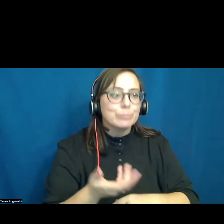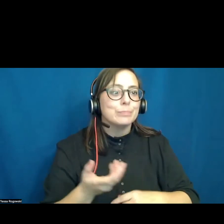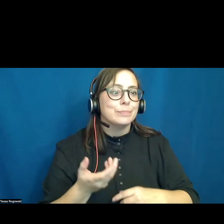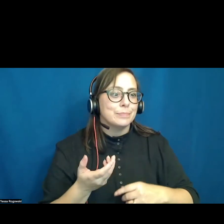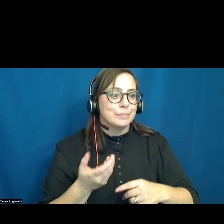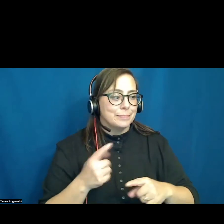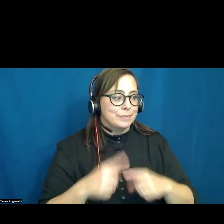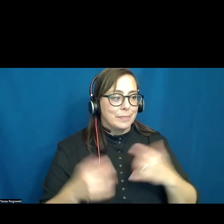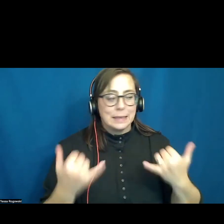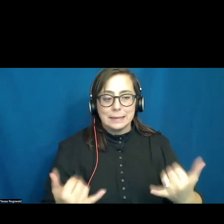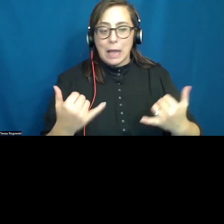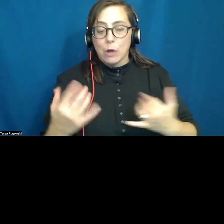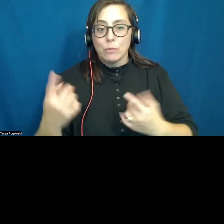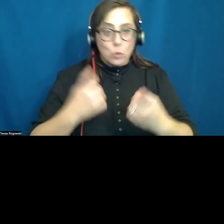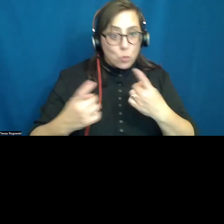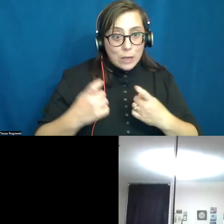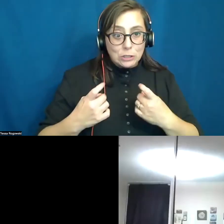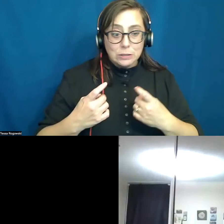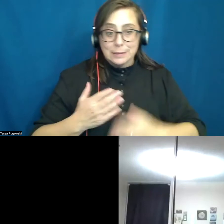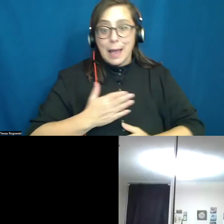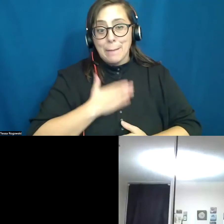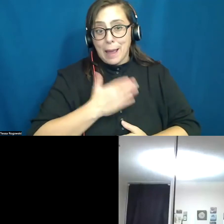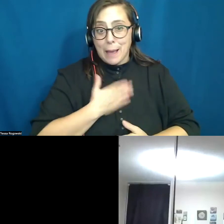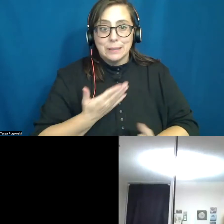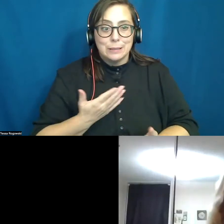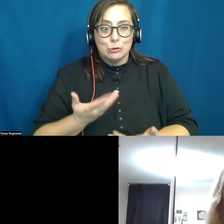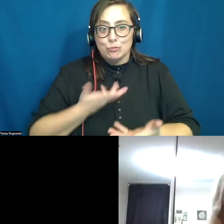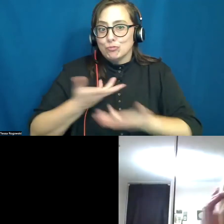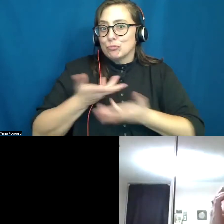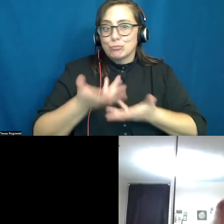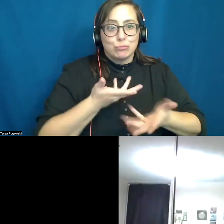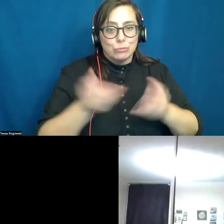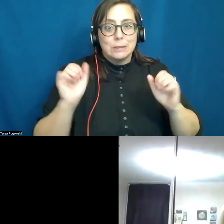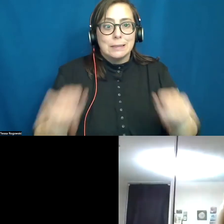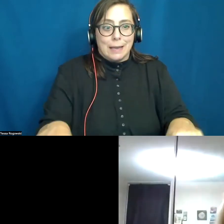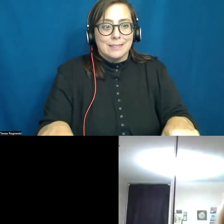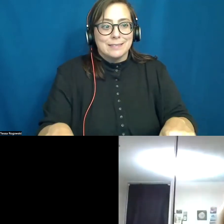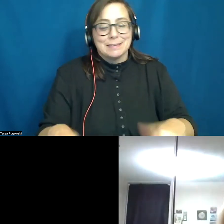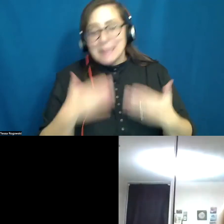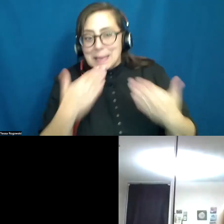have questions, I'm happy to answer them. Thank you.